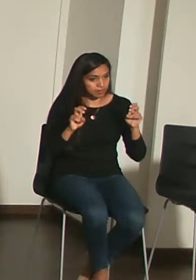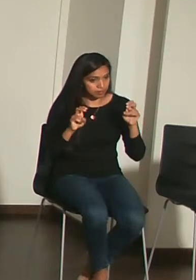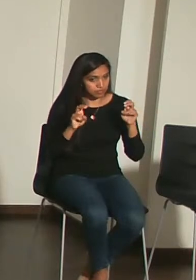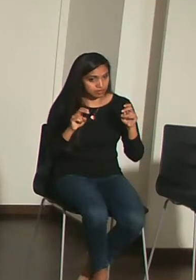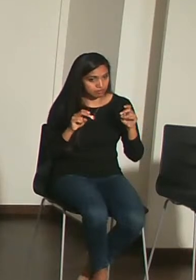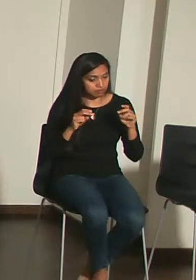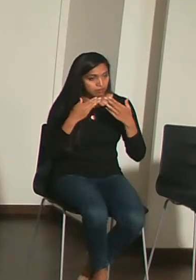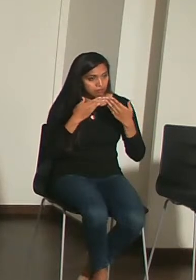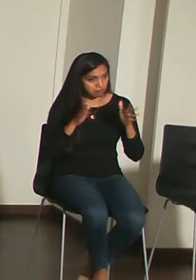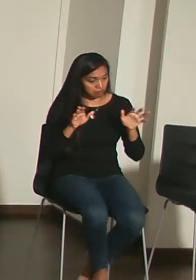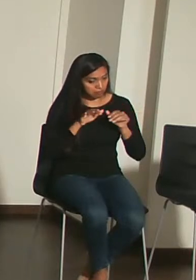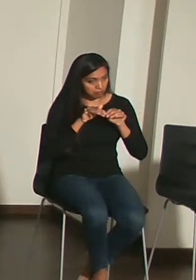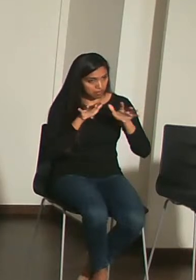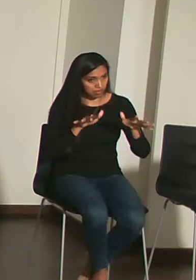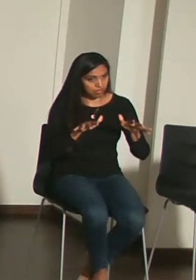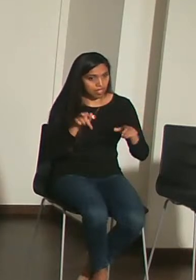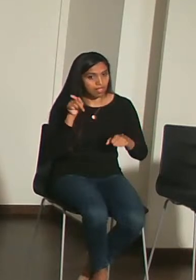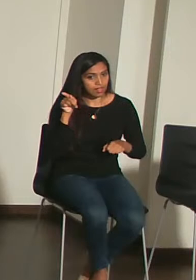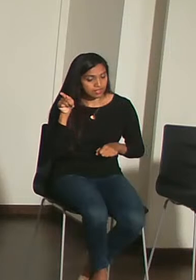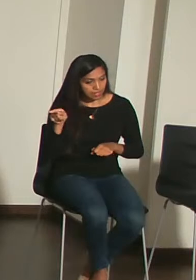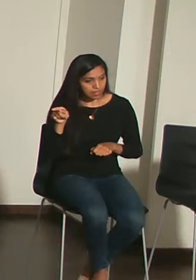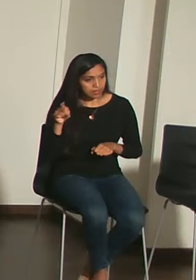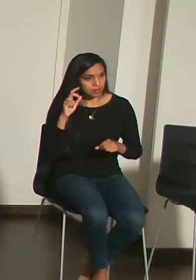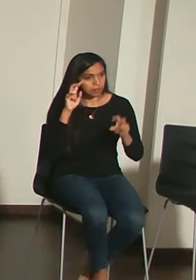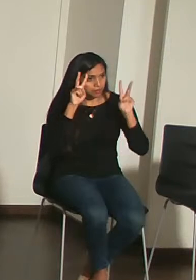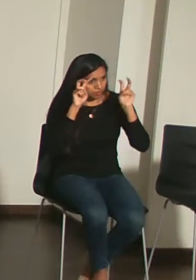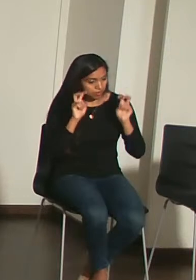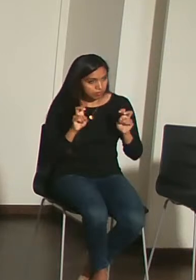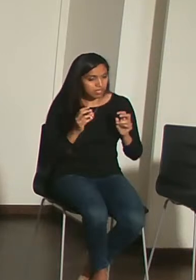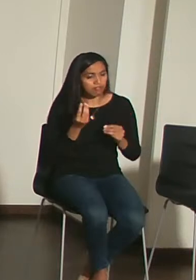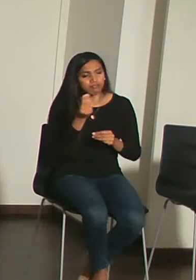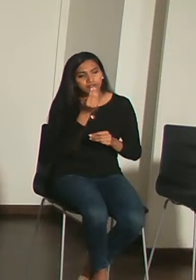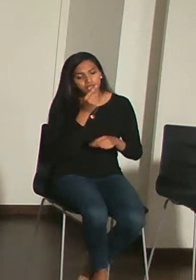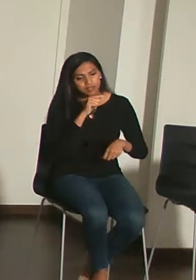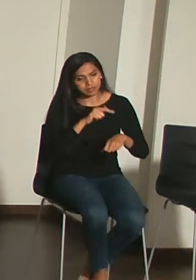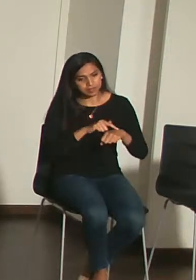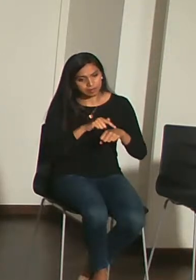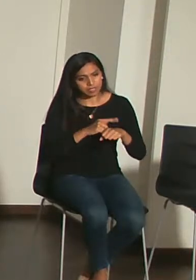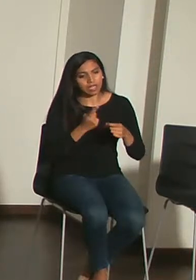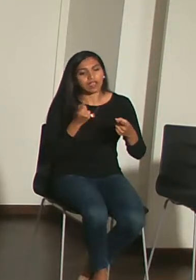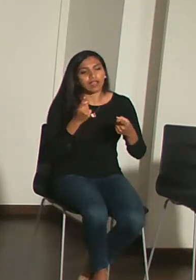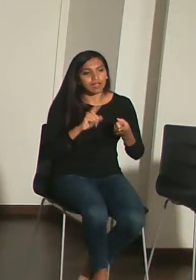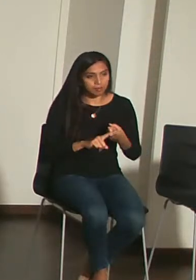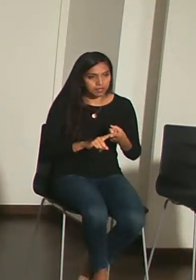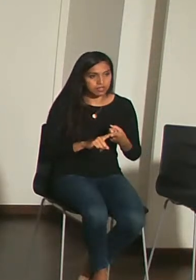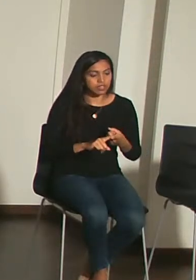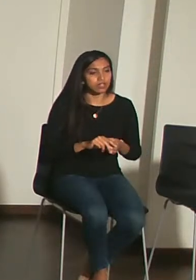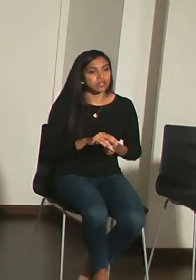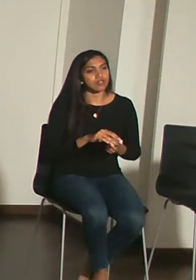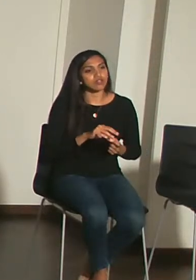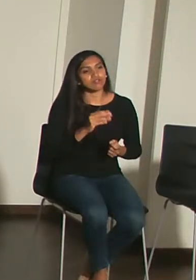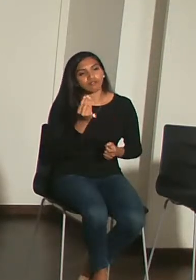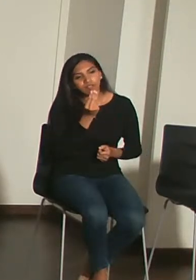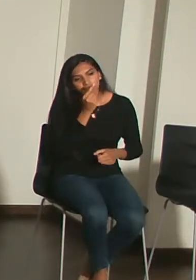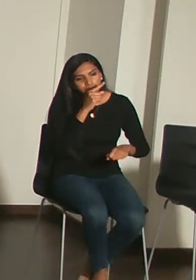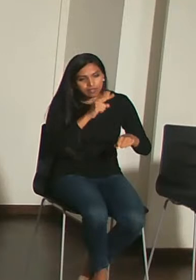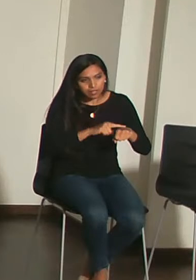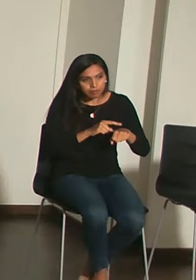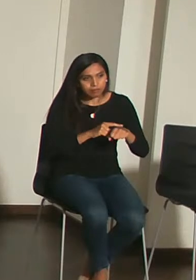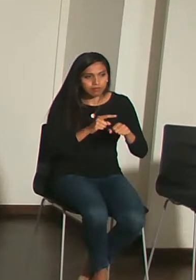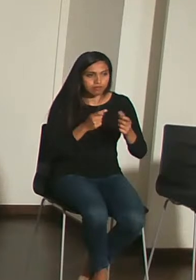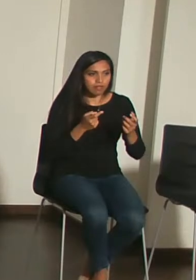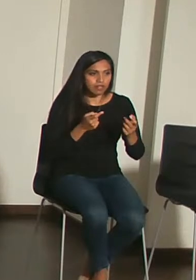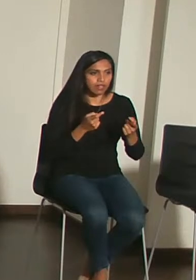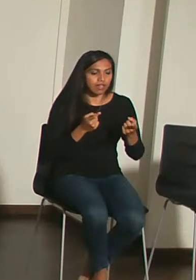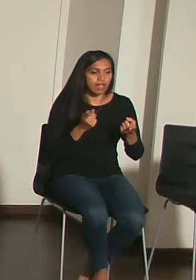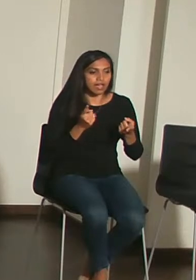revealed. That paradigm sometimes happens, but that